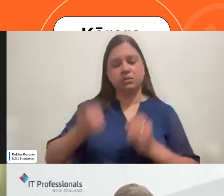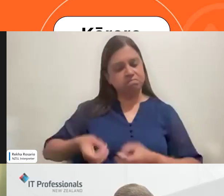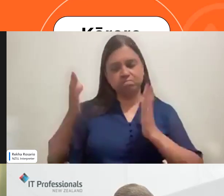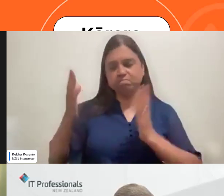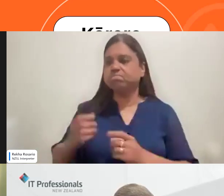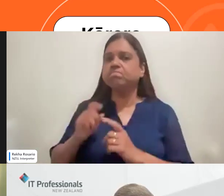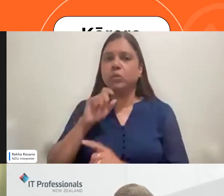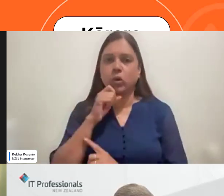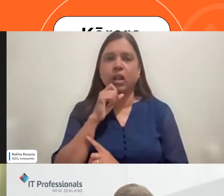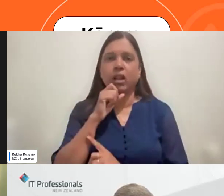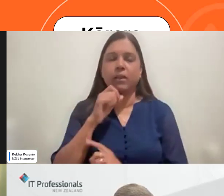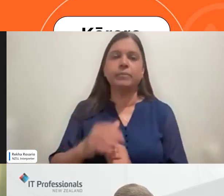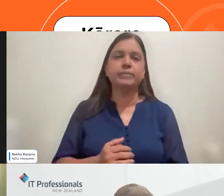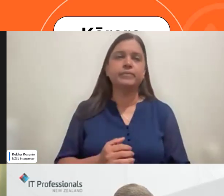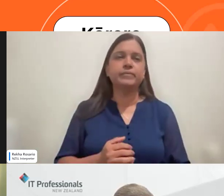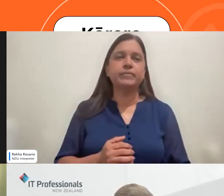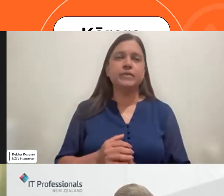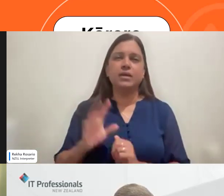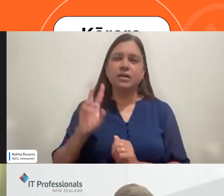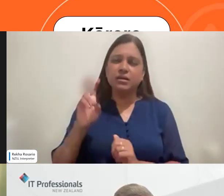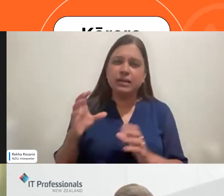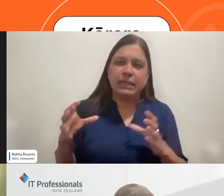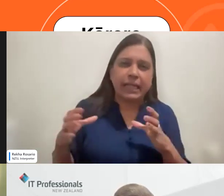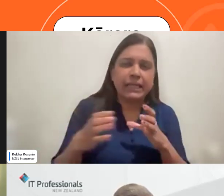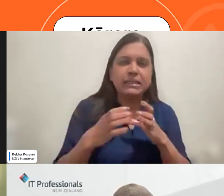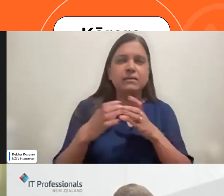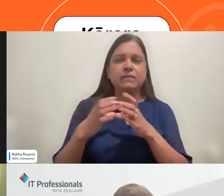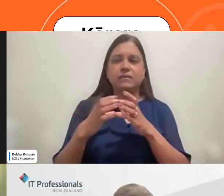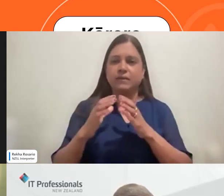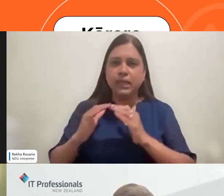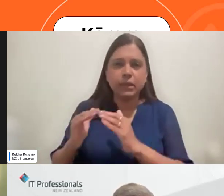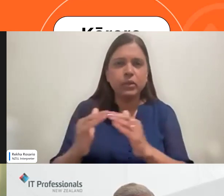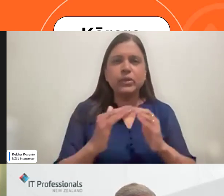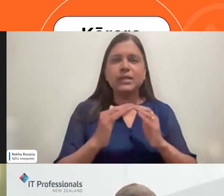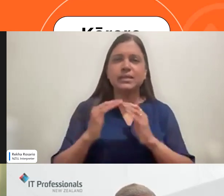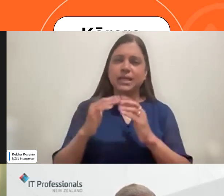That collective community manaakitanga approach,